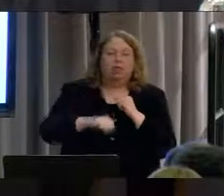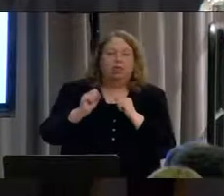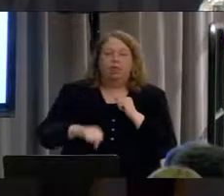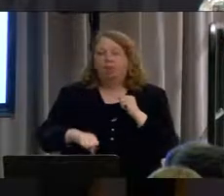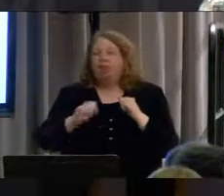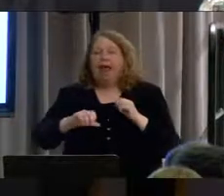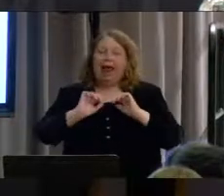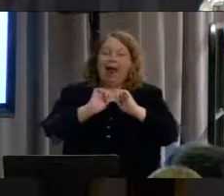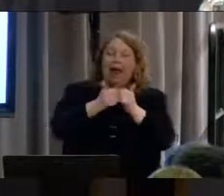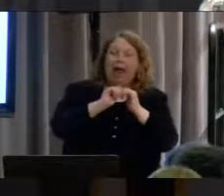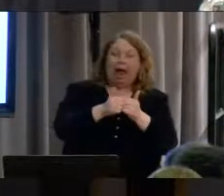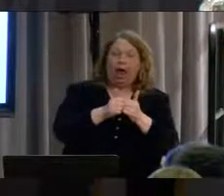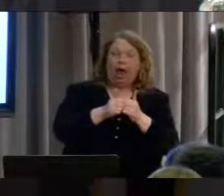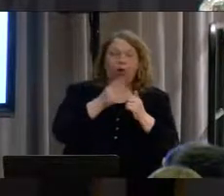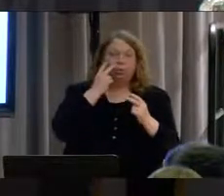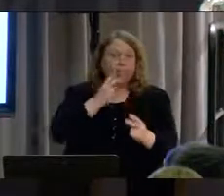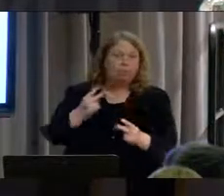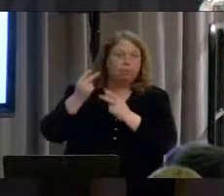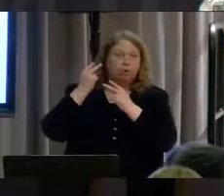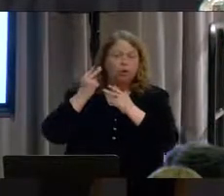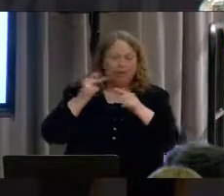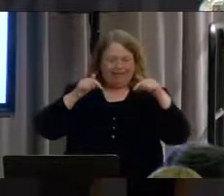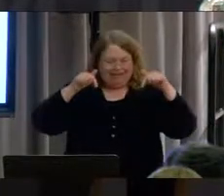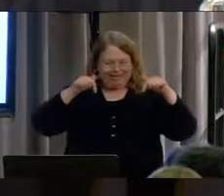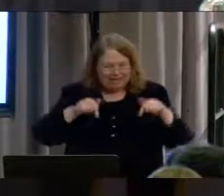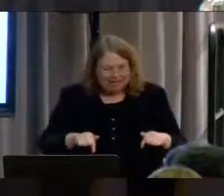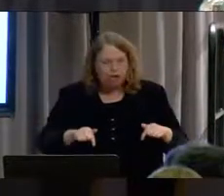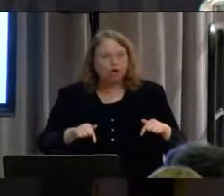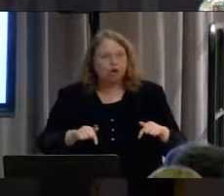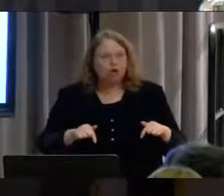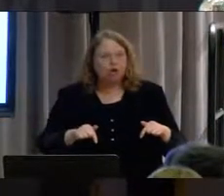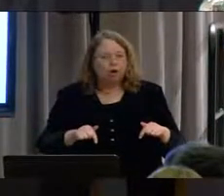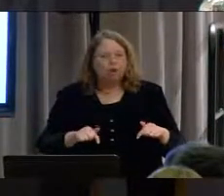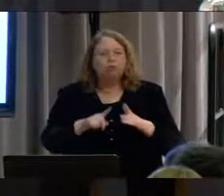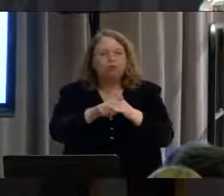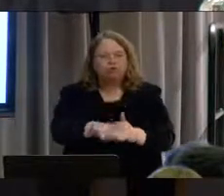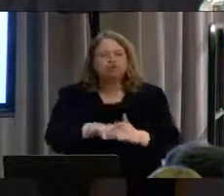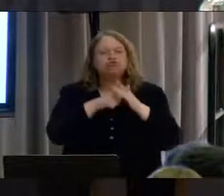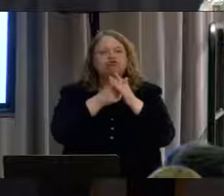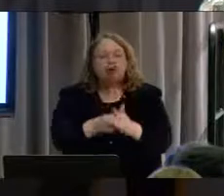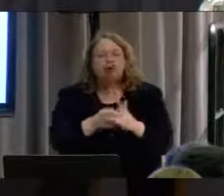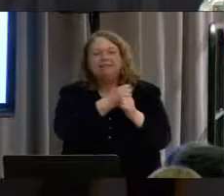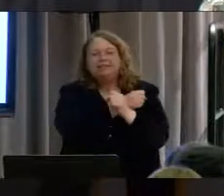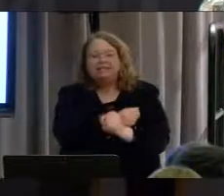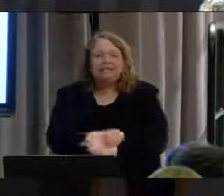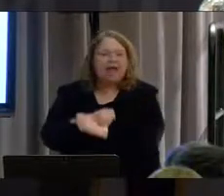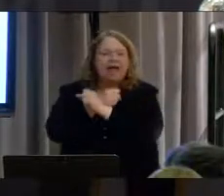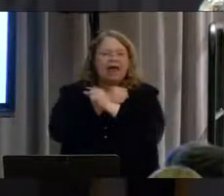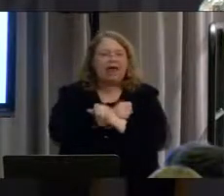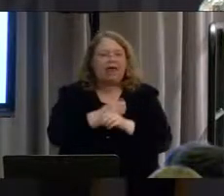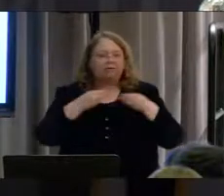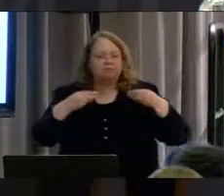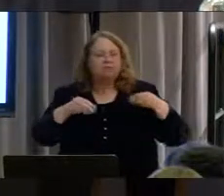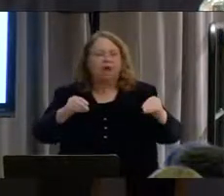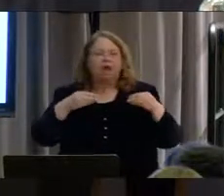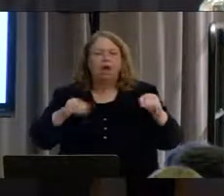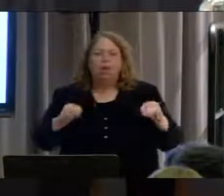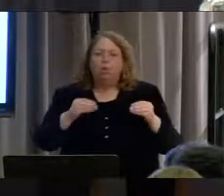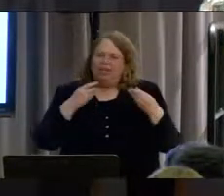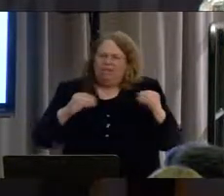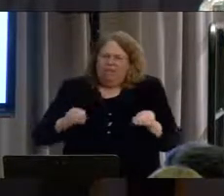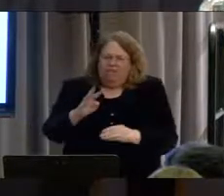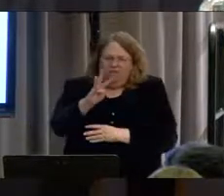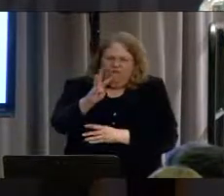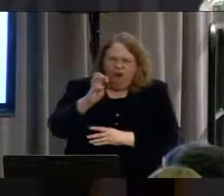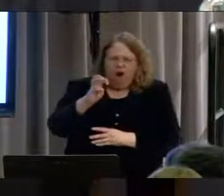fact that we were the center of the domestic slave trade, that we've sold 400,000 people out of